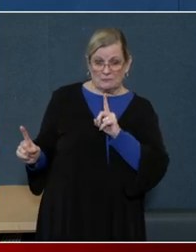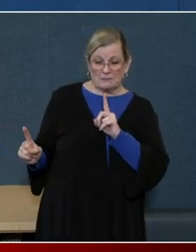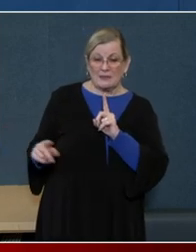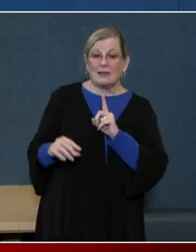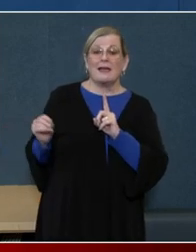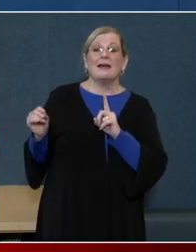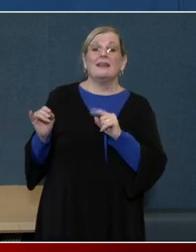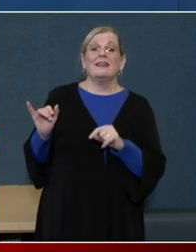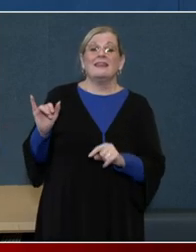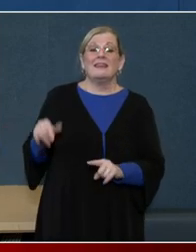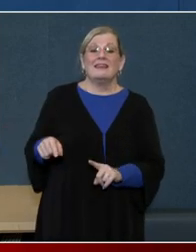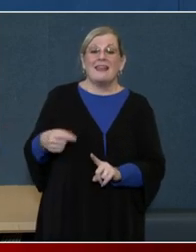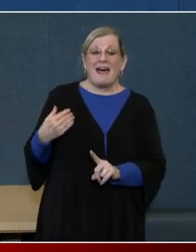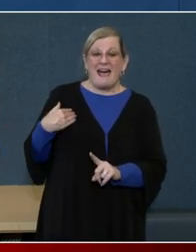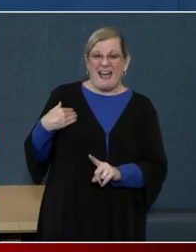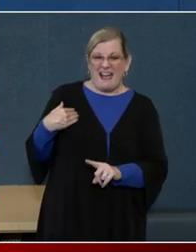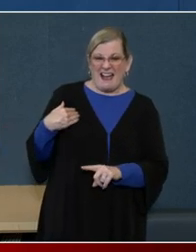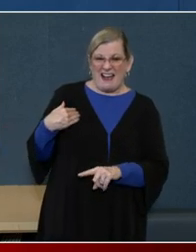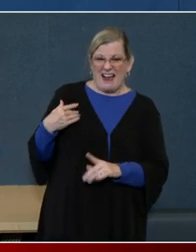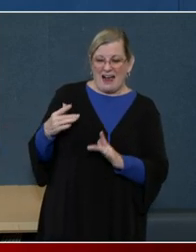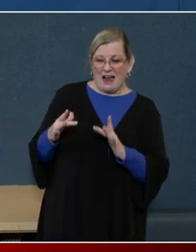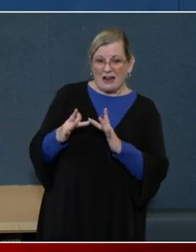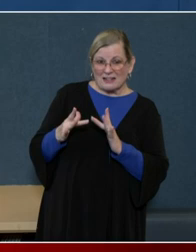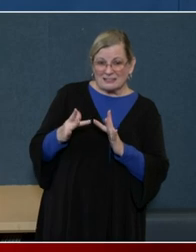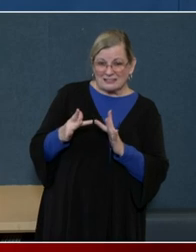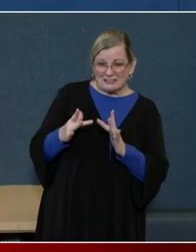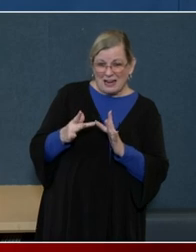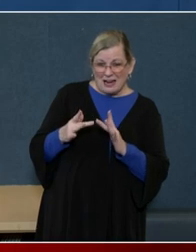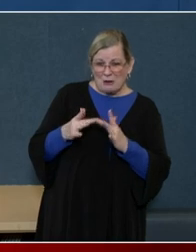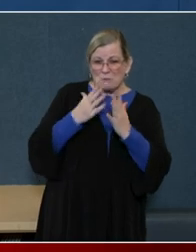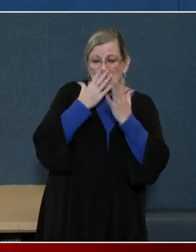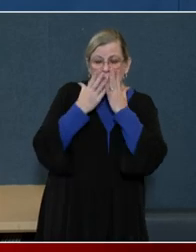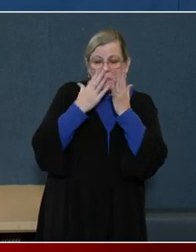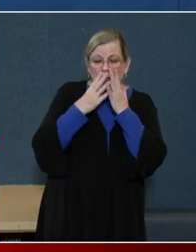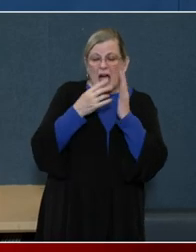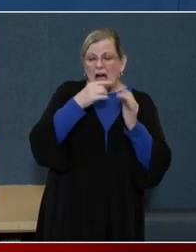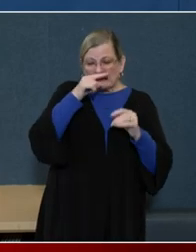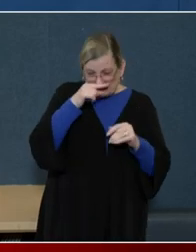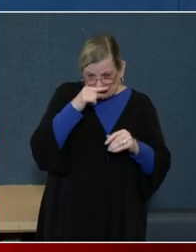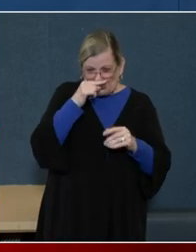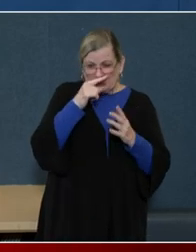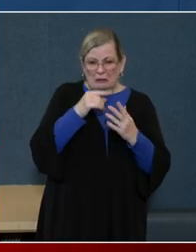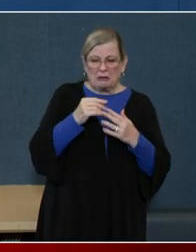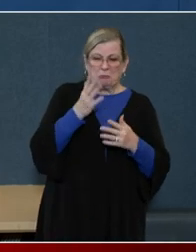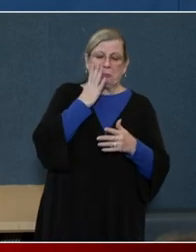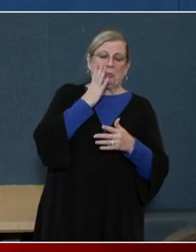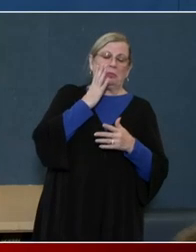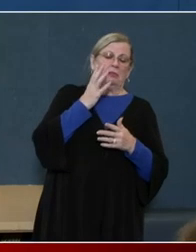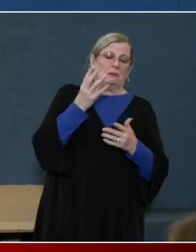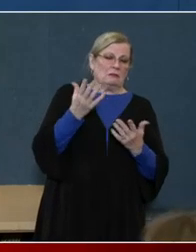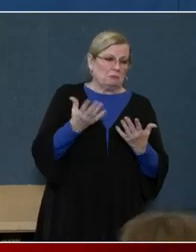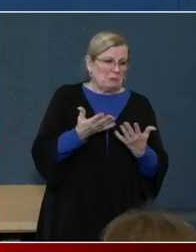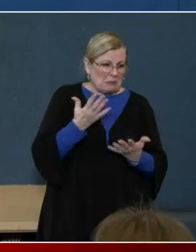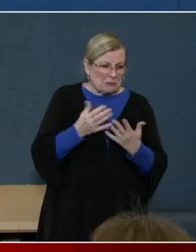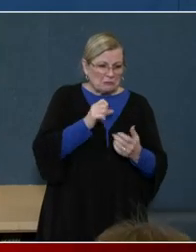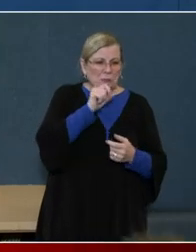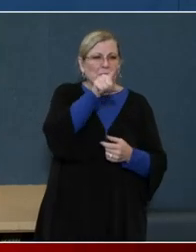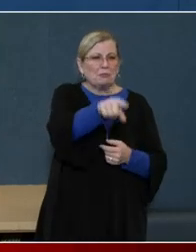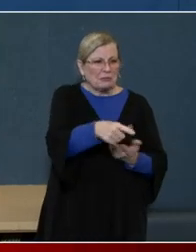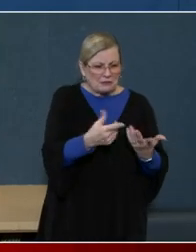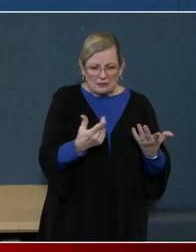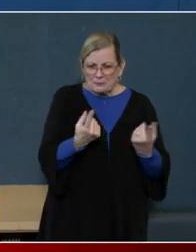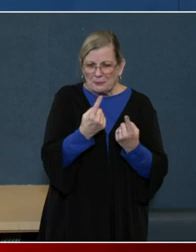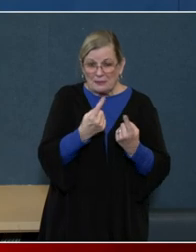with an infection secretion from an individual with COVID-19. Once, again, those individuals are identified, we